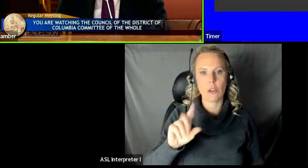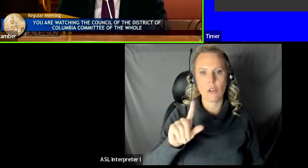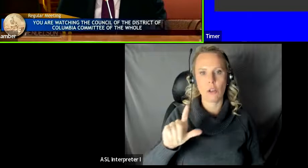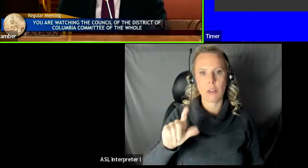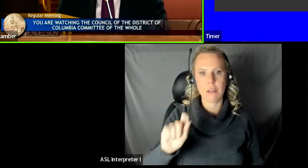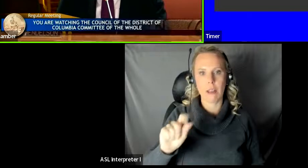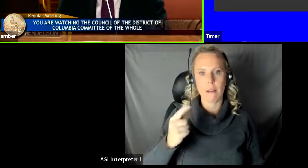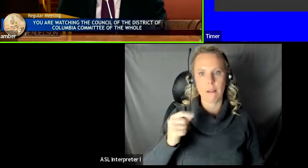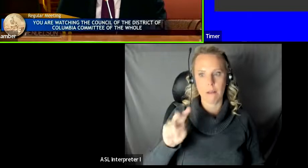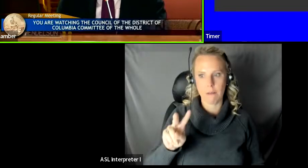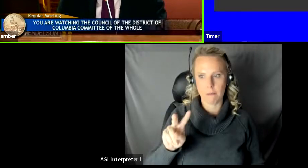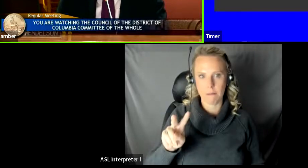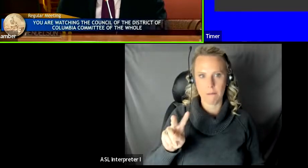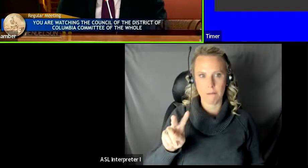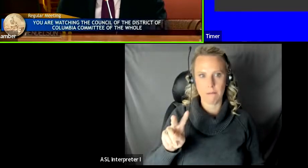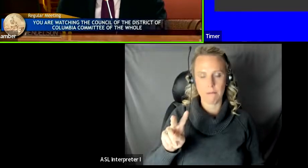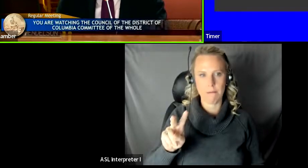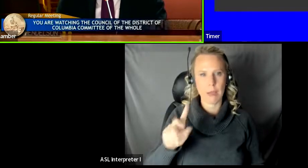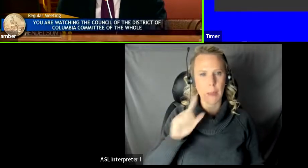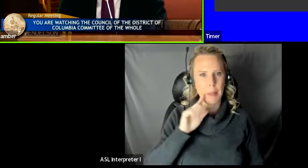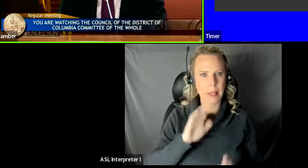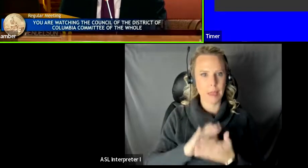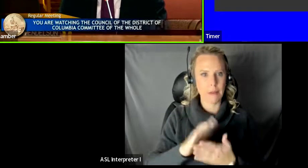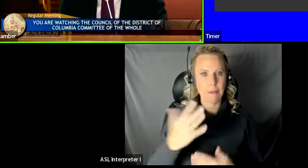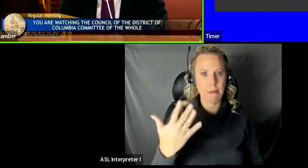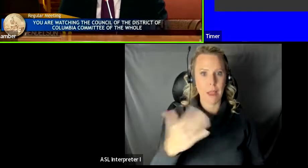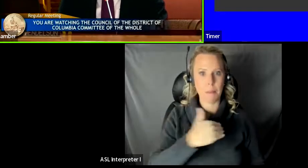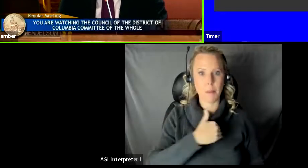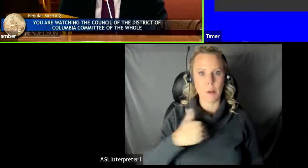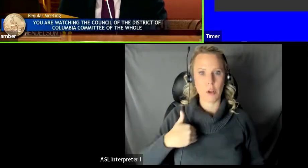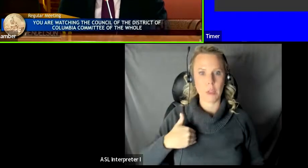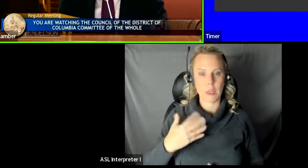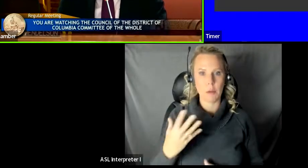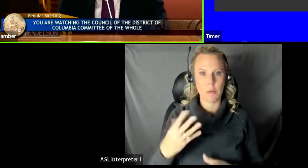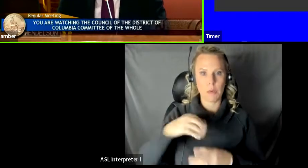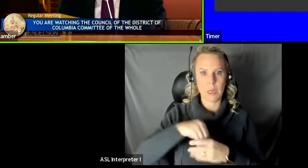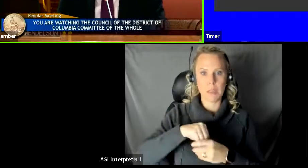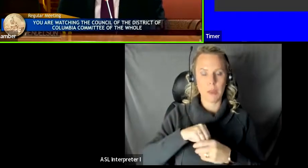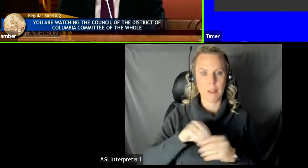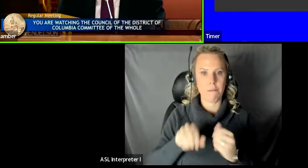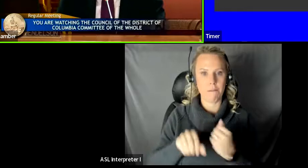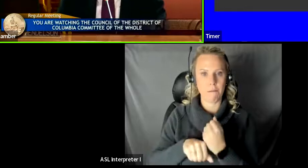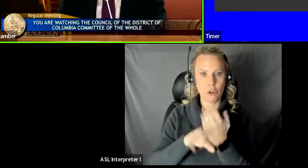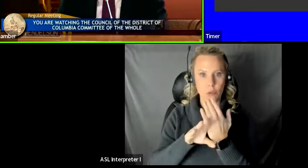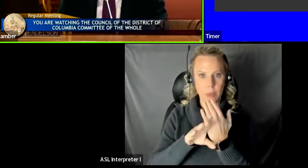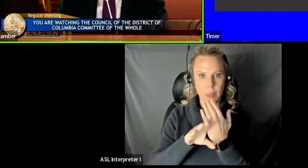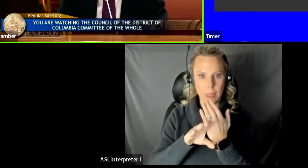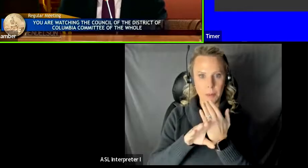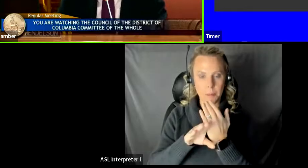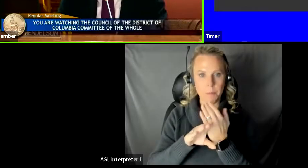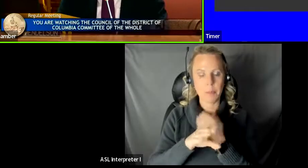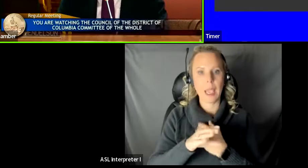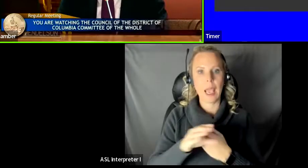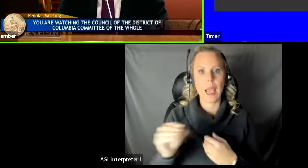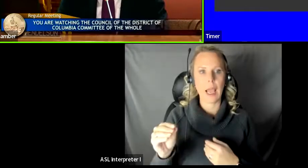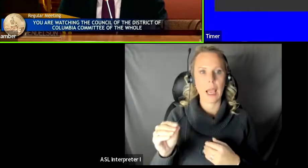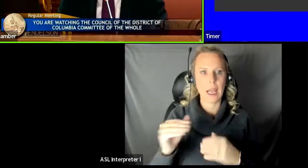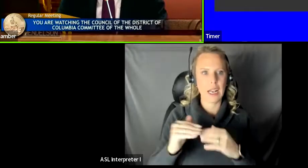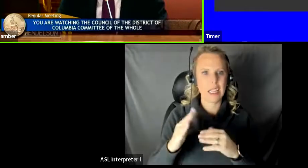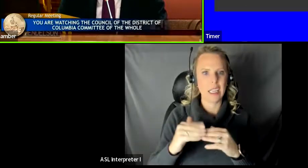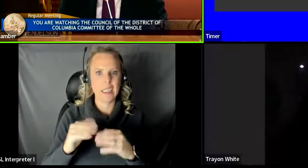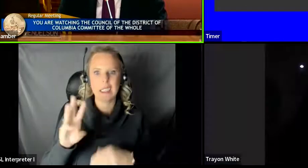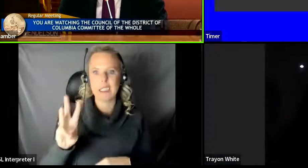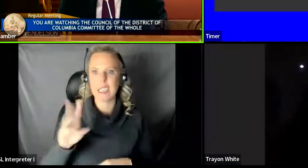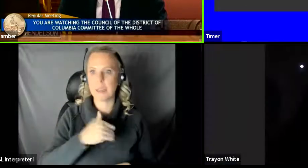www.dccouncil.gov. There are, I believe, 5 members who are participating virtually, and there are at least 6